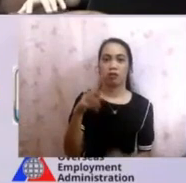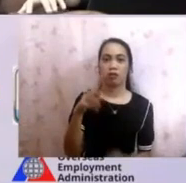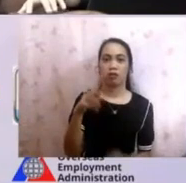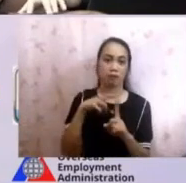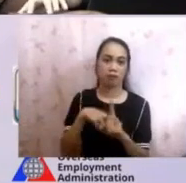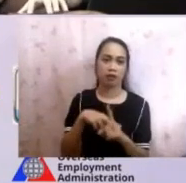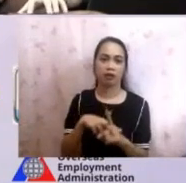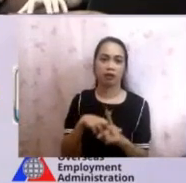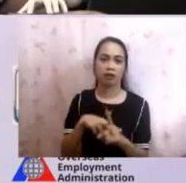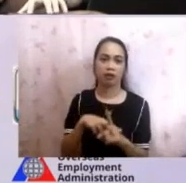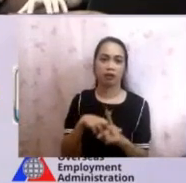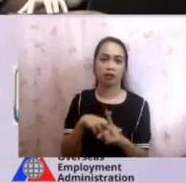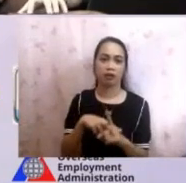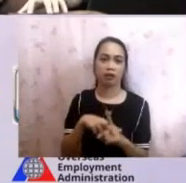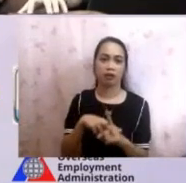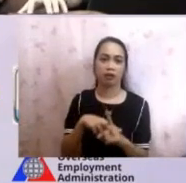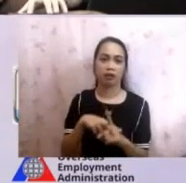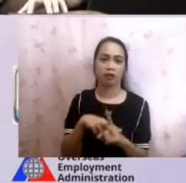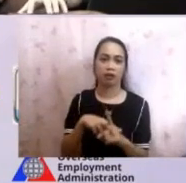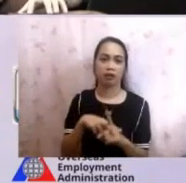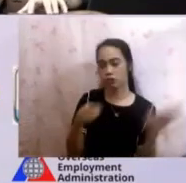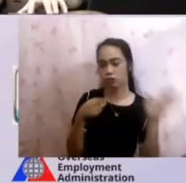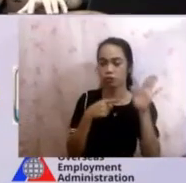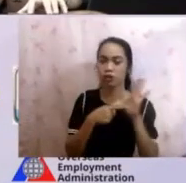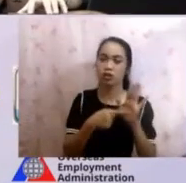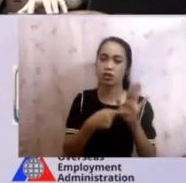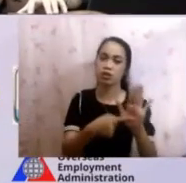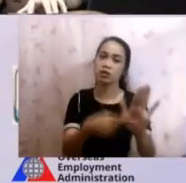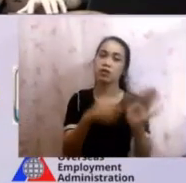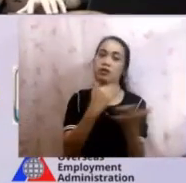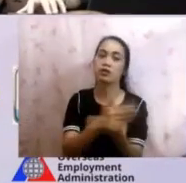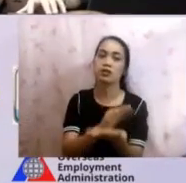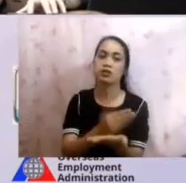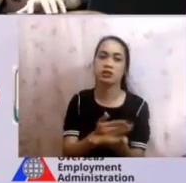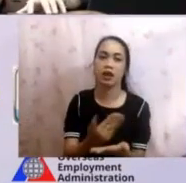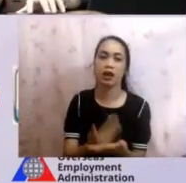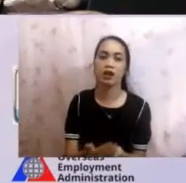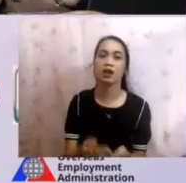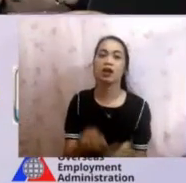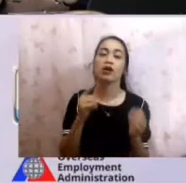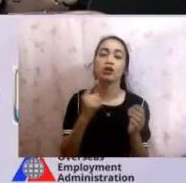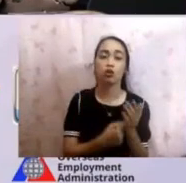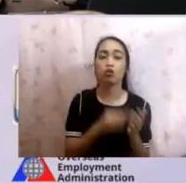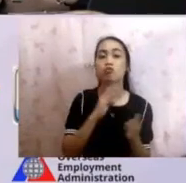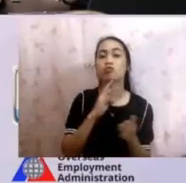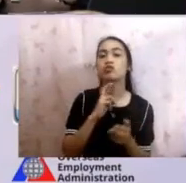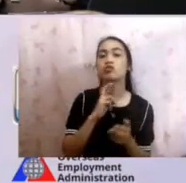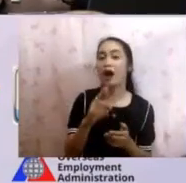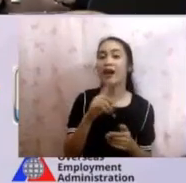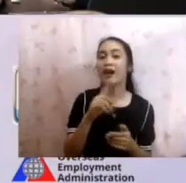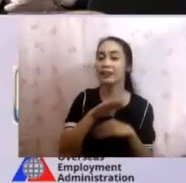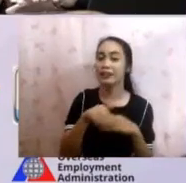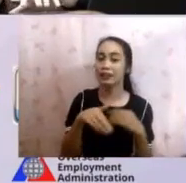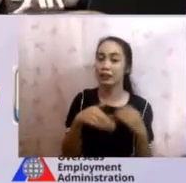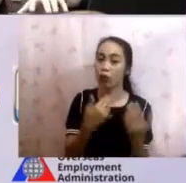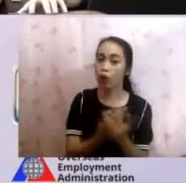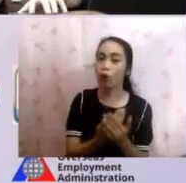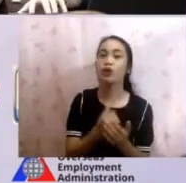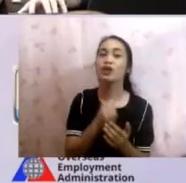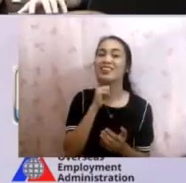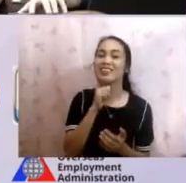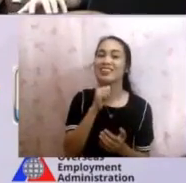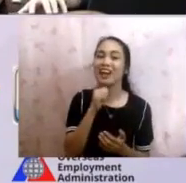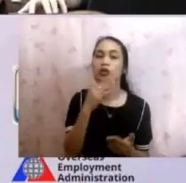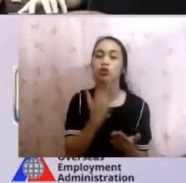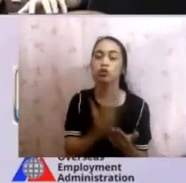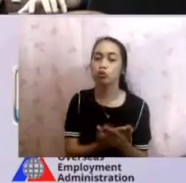yourself in the sa dress nga manner. So as you can see sa screen, those are the things that shouldn't be, that